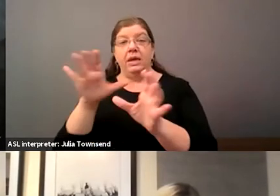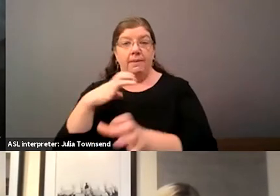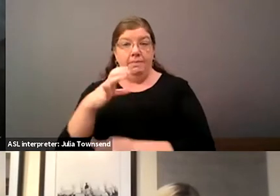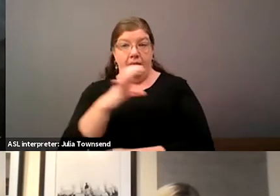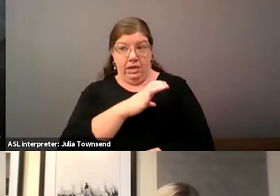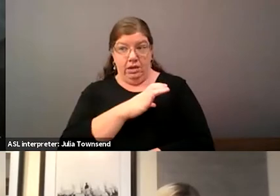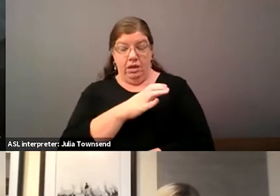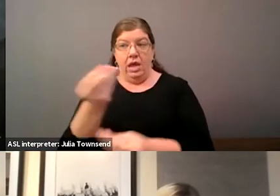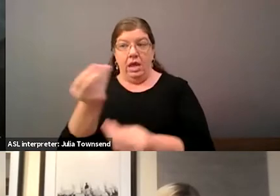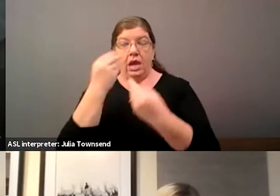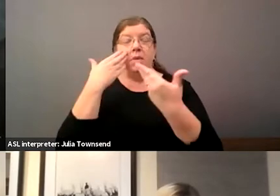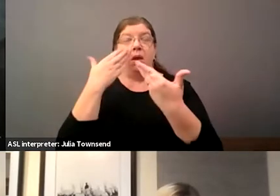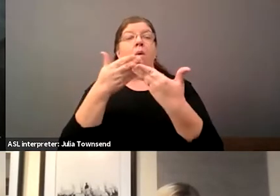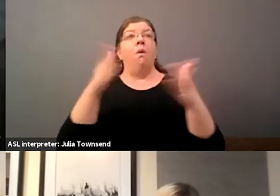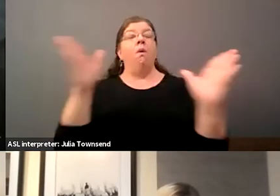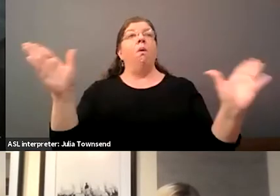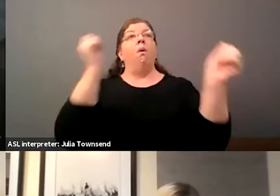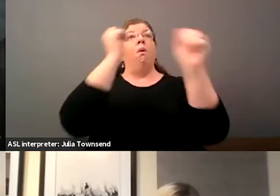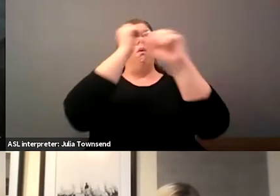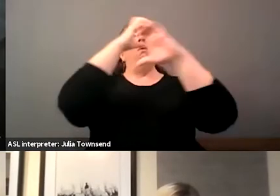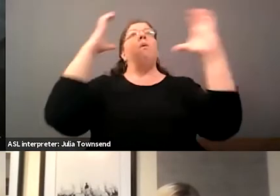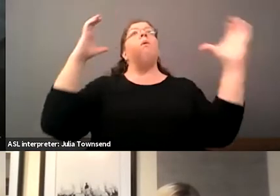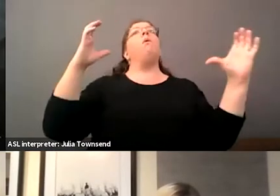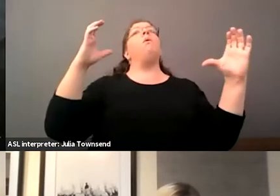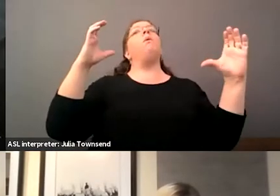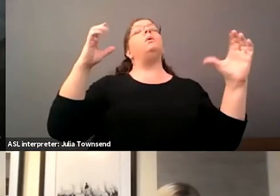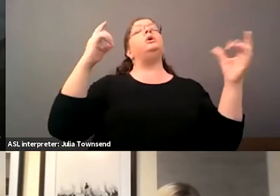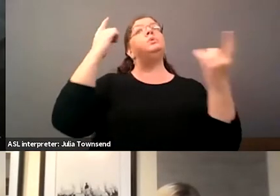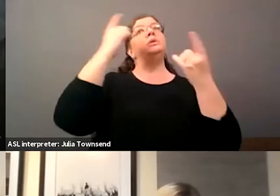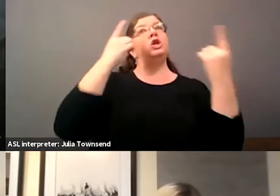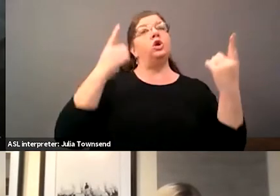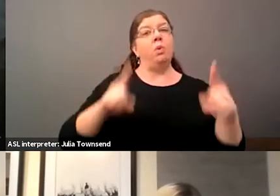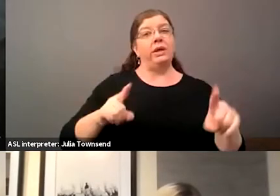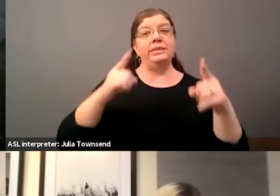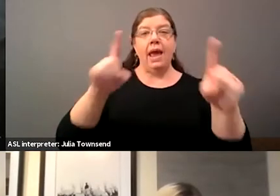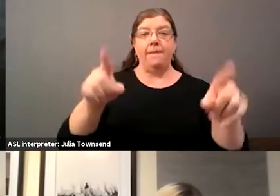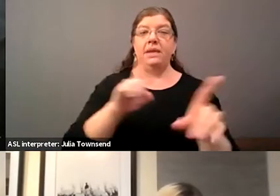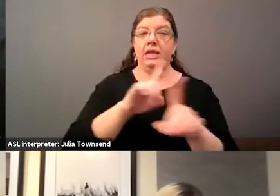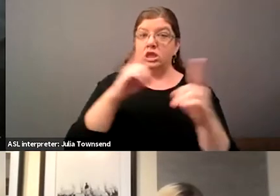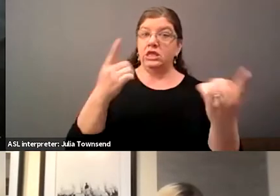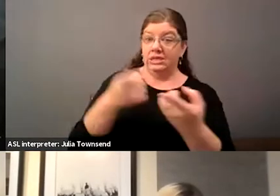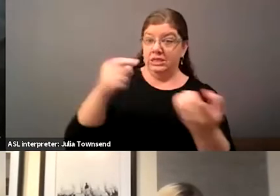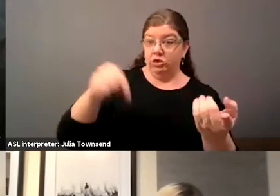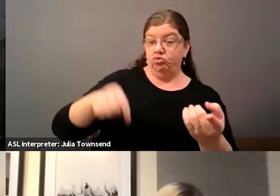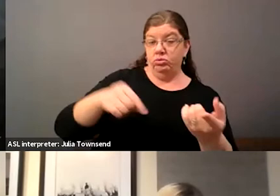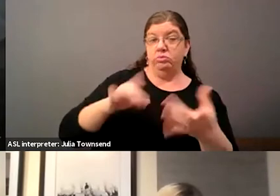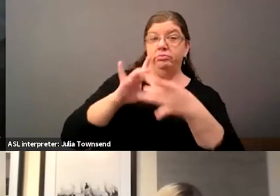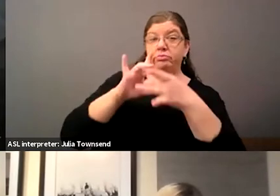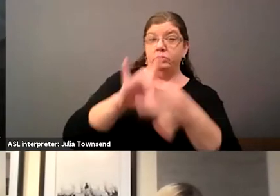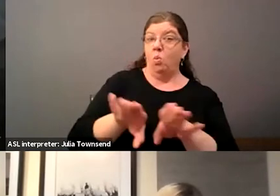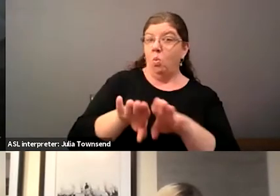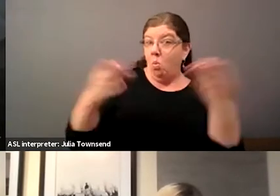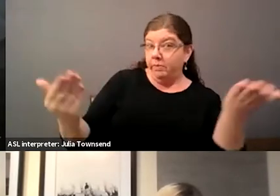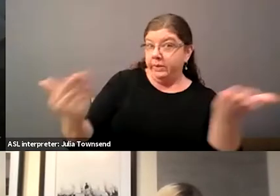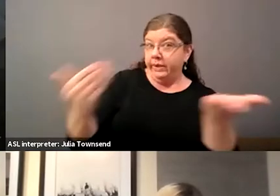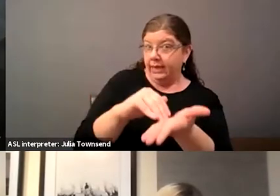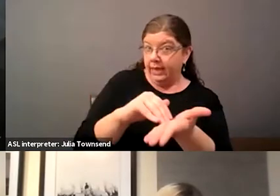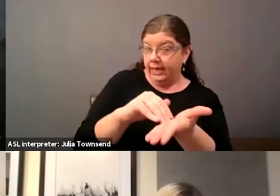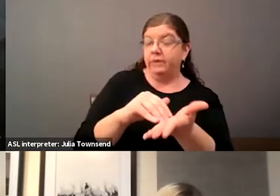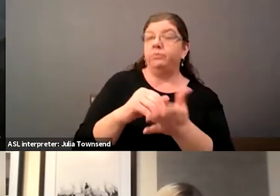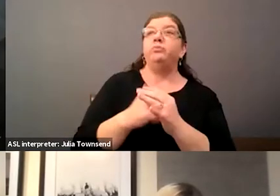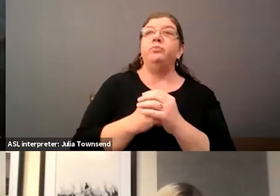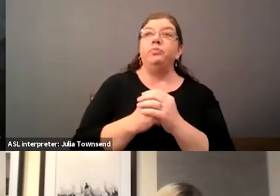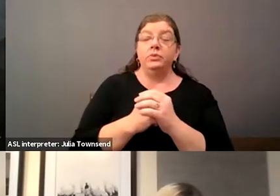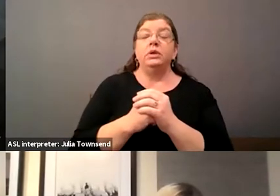me a larger context to consider what's happening in our district regarding reopening in the districts